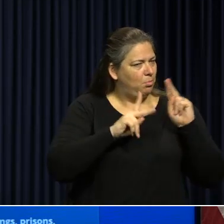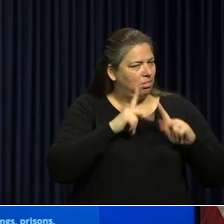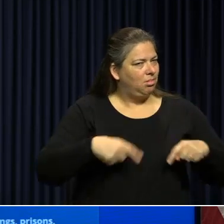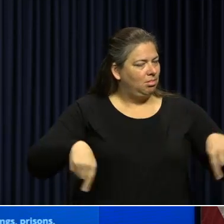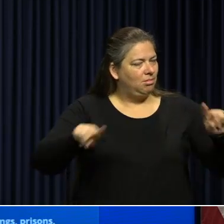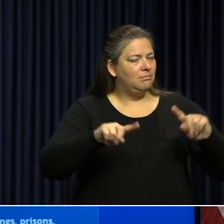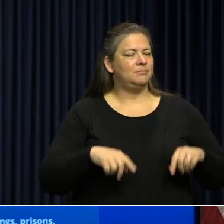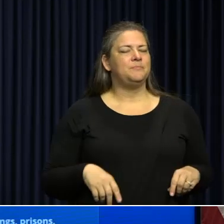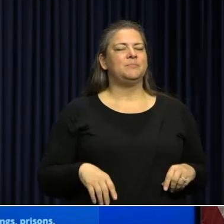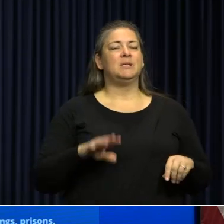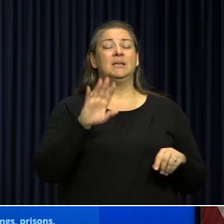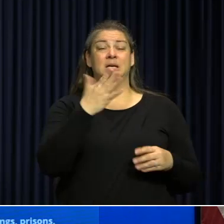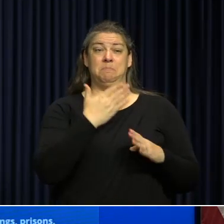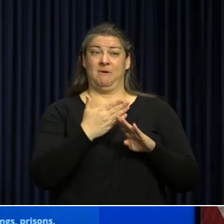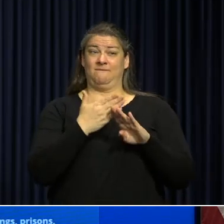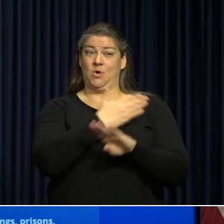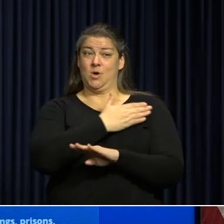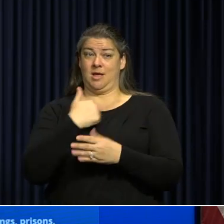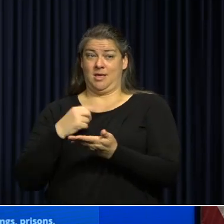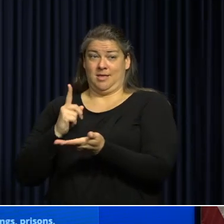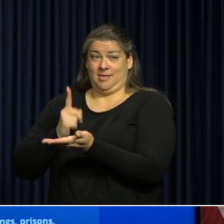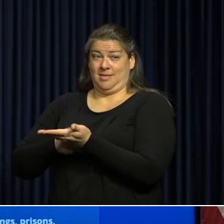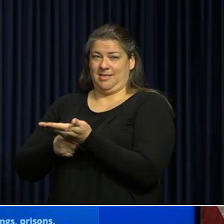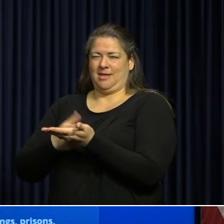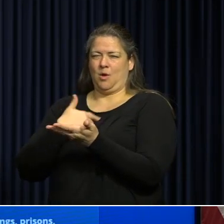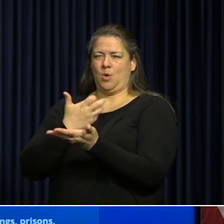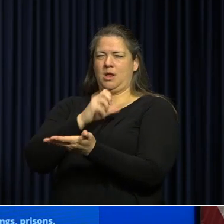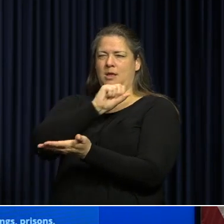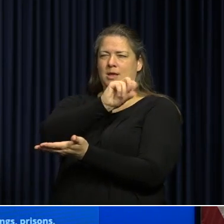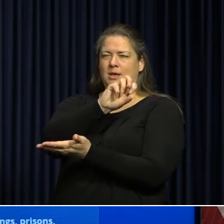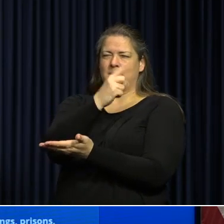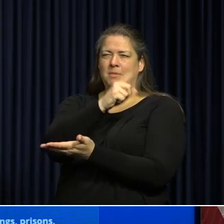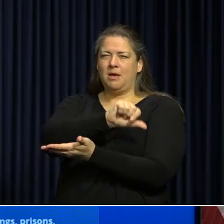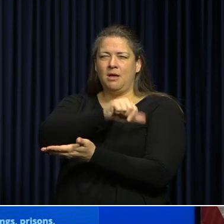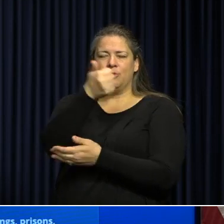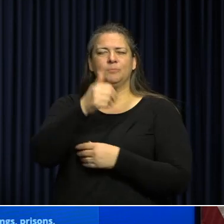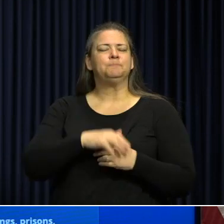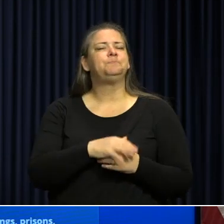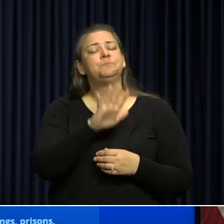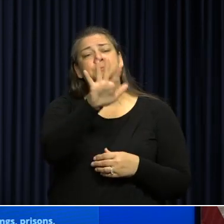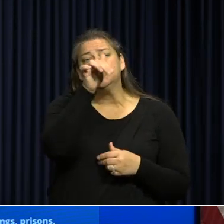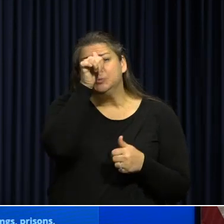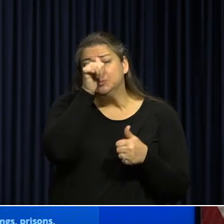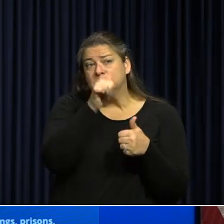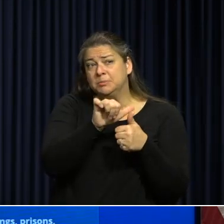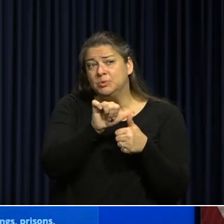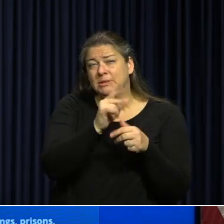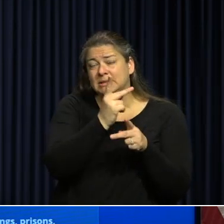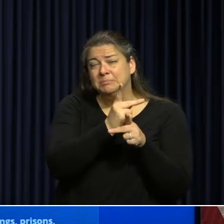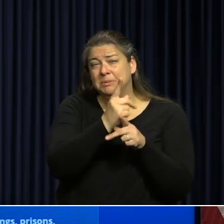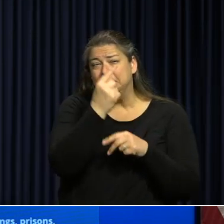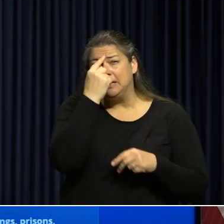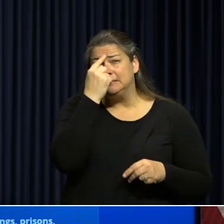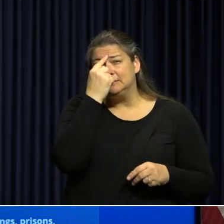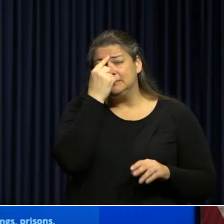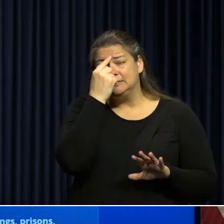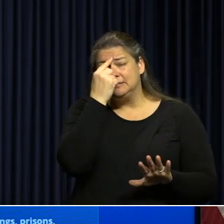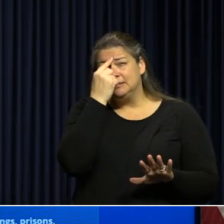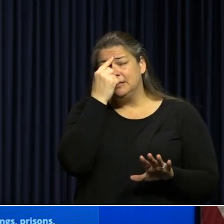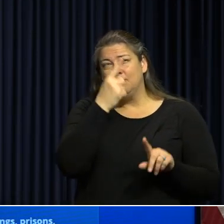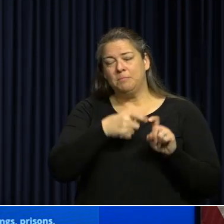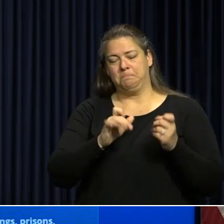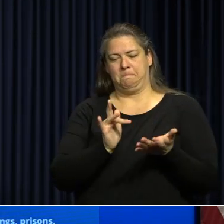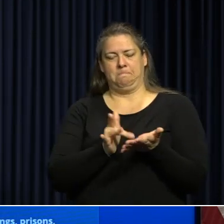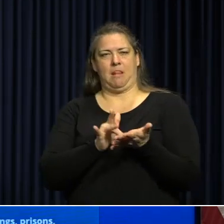other thoughts before I go into these slides again real quickly. I ask you to keep in mind, from a public health standpoint, from a